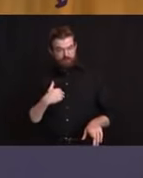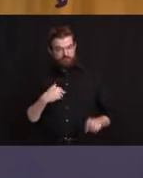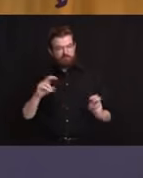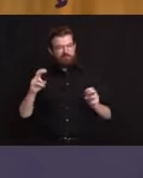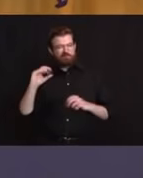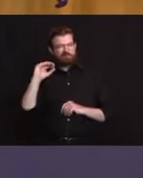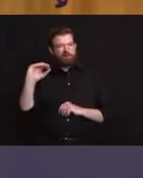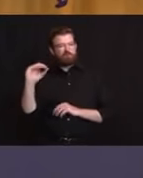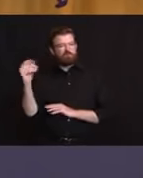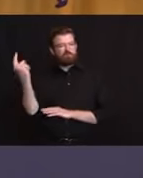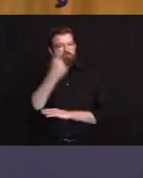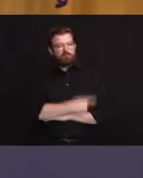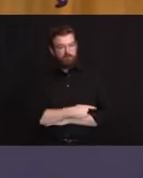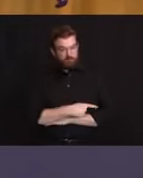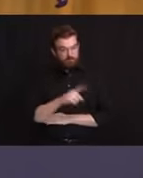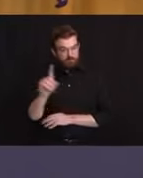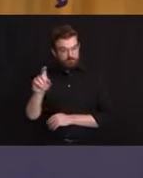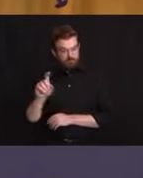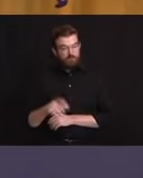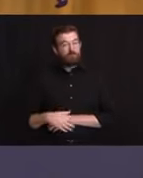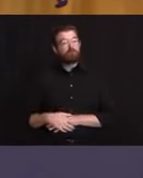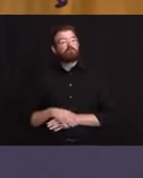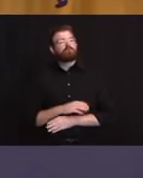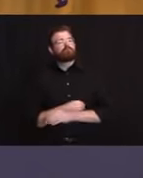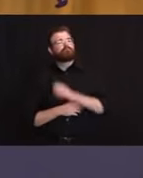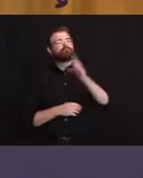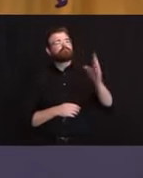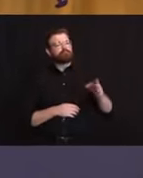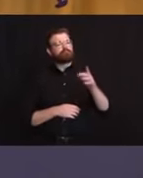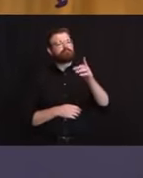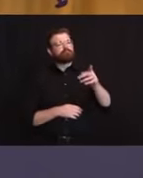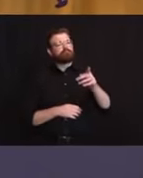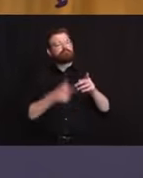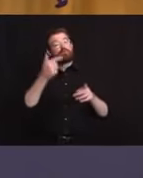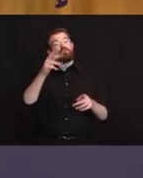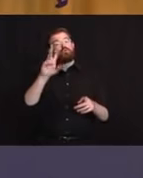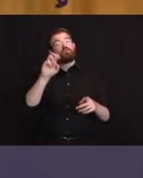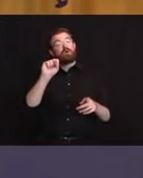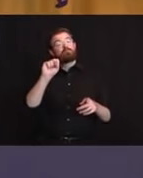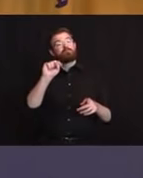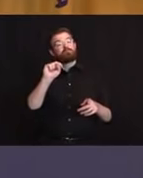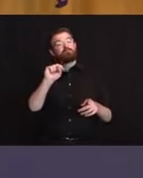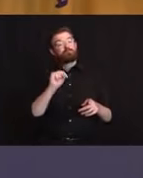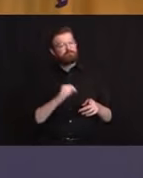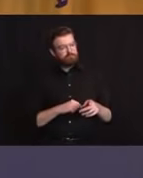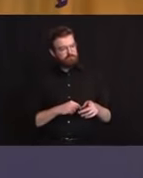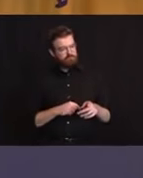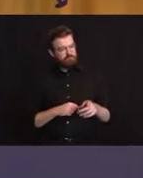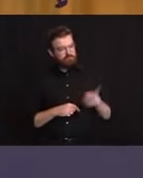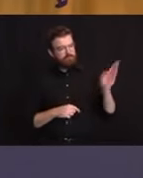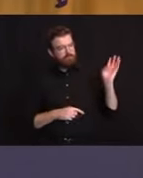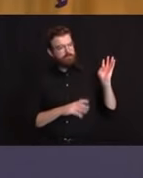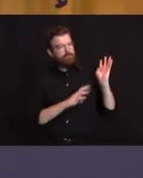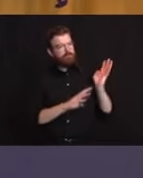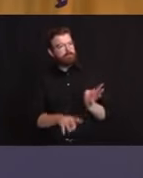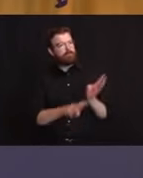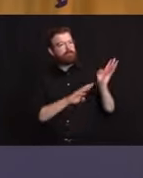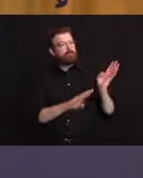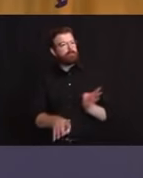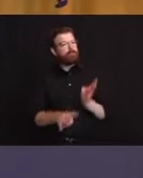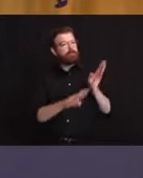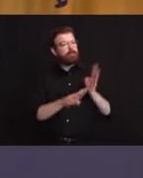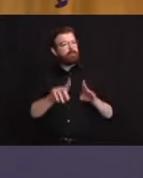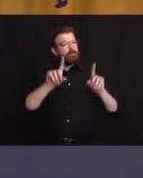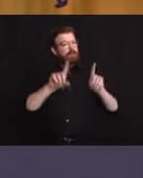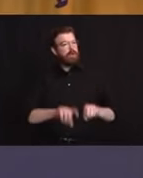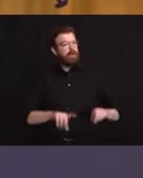the Commissioner, I wanted to ask about that Quest outage. Is it all of Quest or just one lab? And how big a bite is that taking out of the numbers?